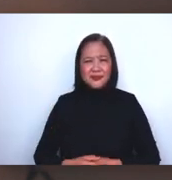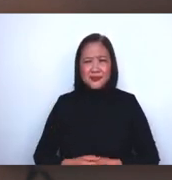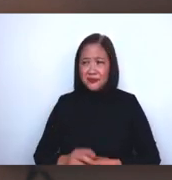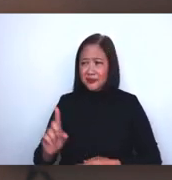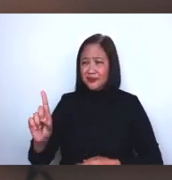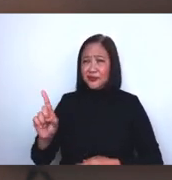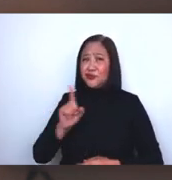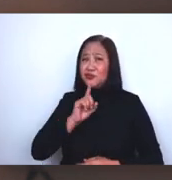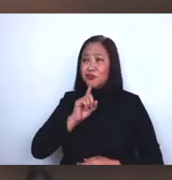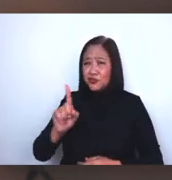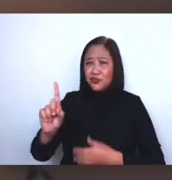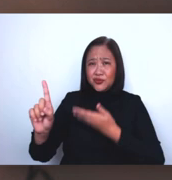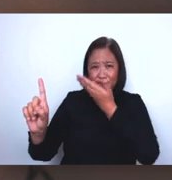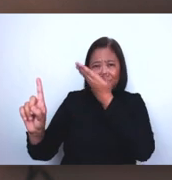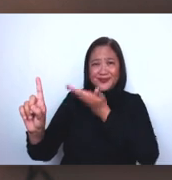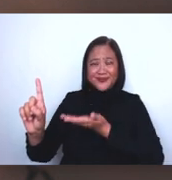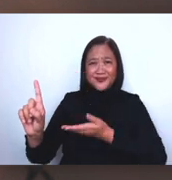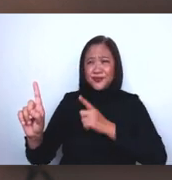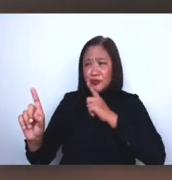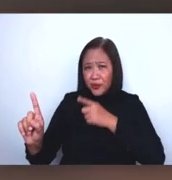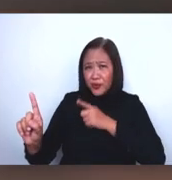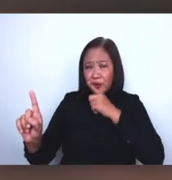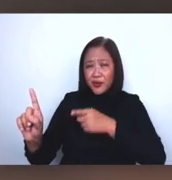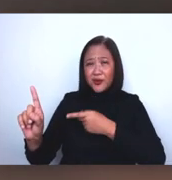Is it really you?